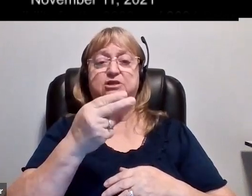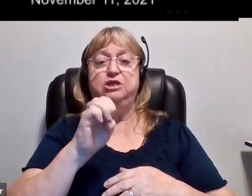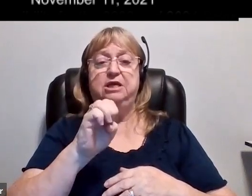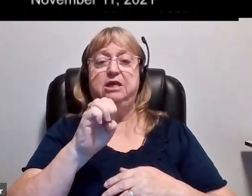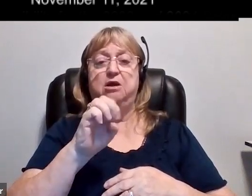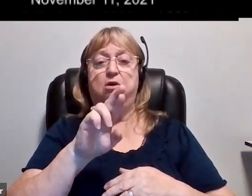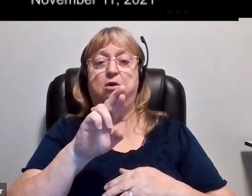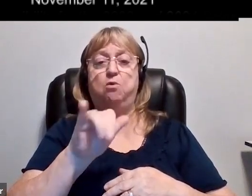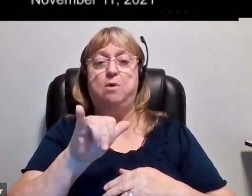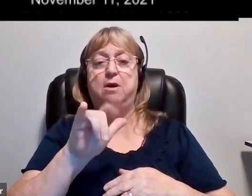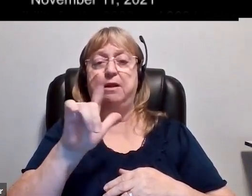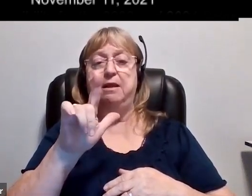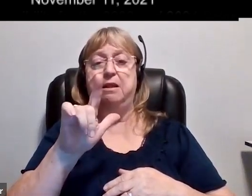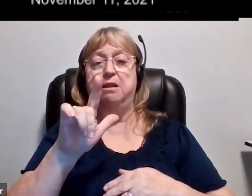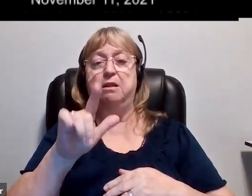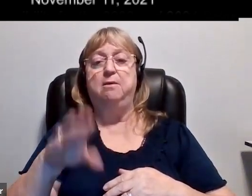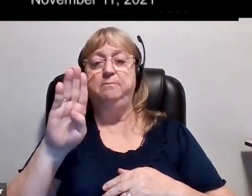SHERYLB at